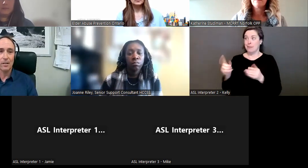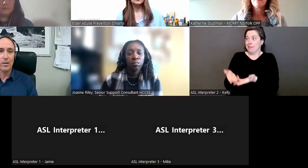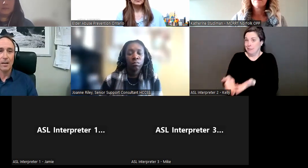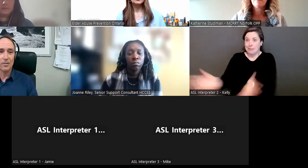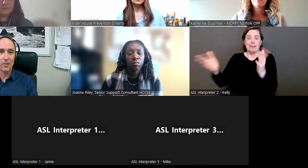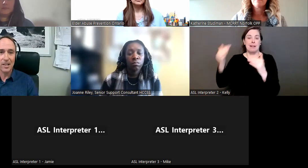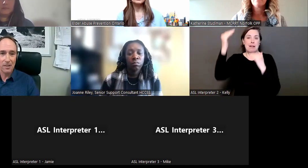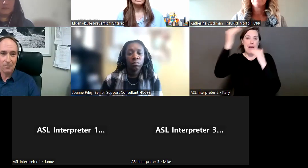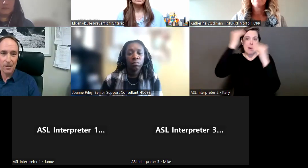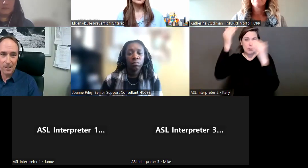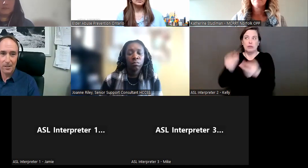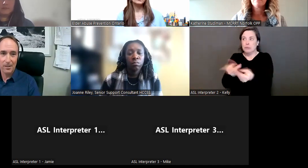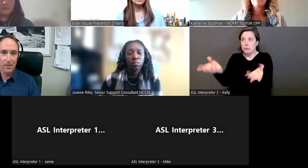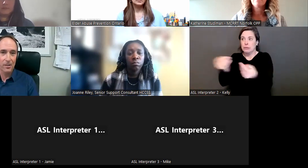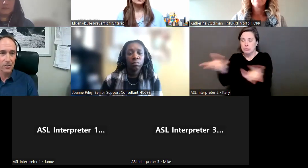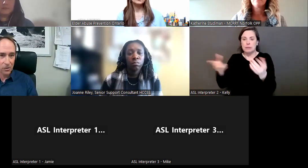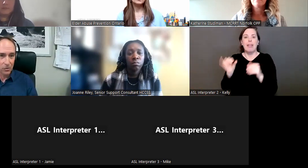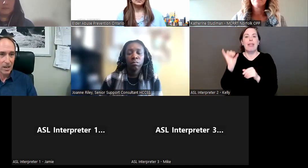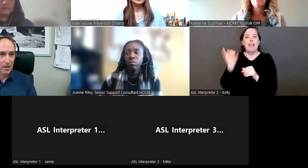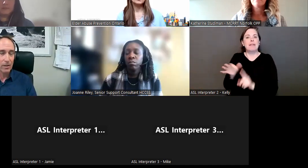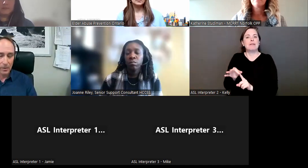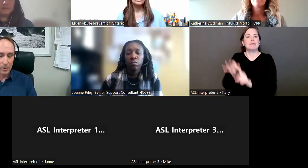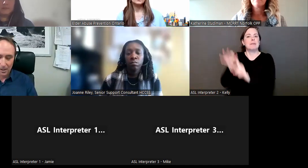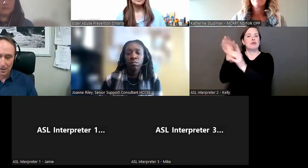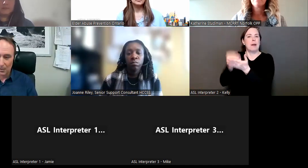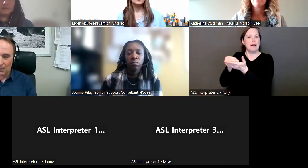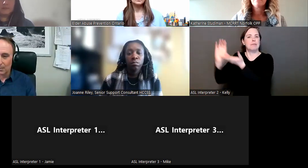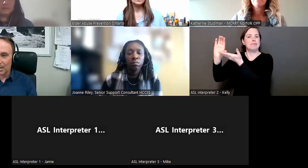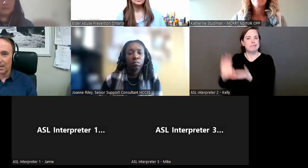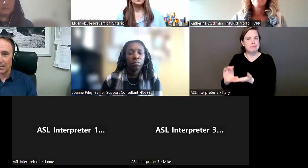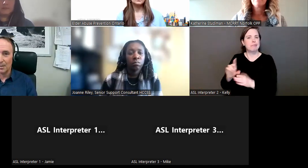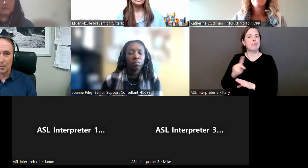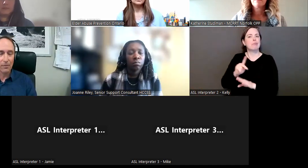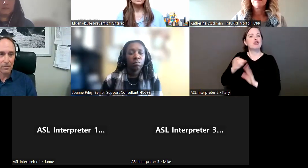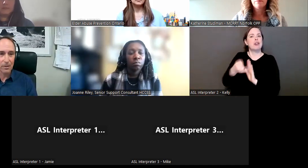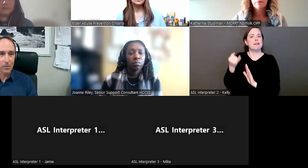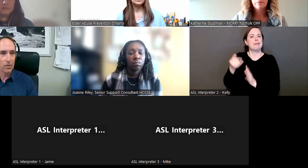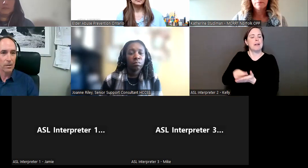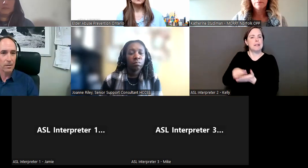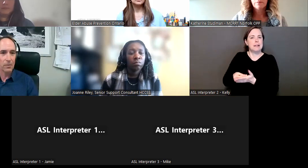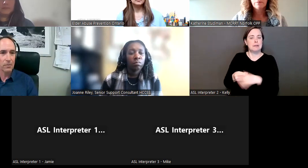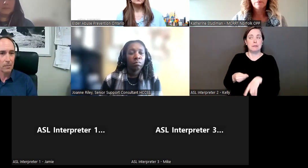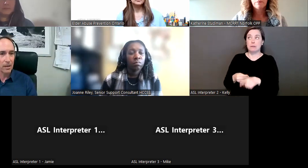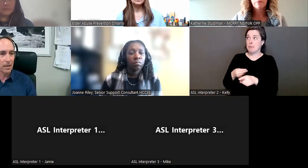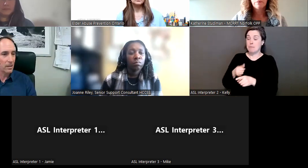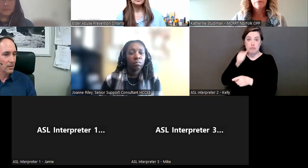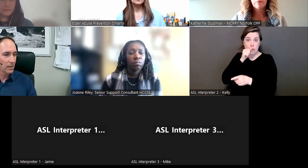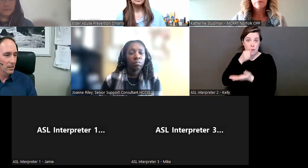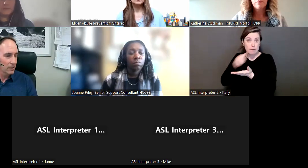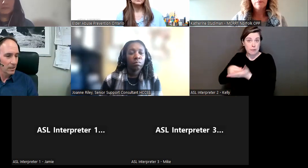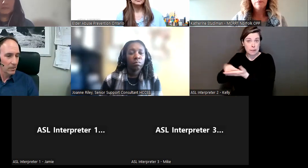project funding. We have to seek funding to do that, whether it comes from a private funder or it comes from